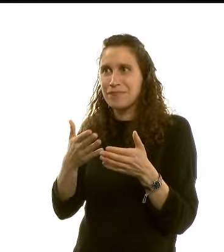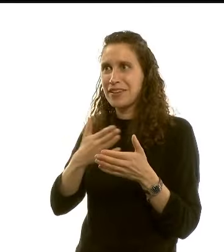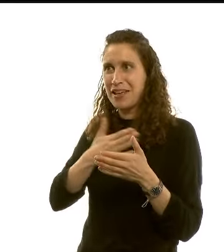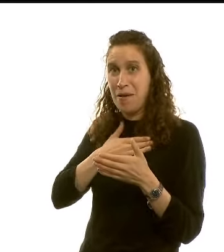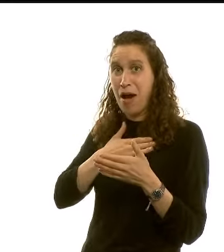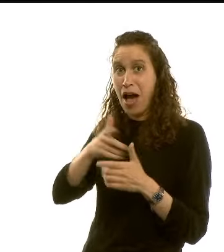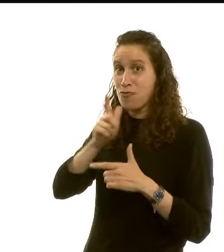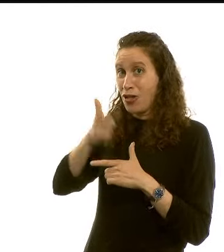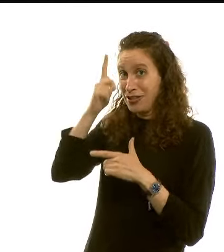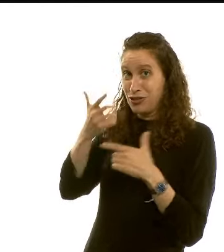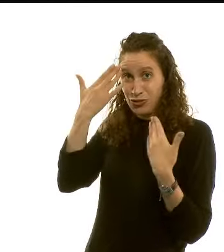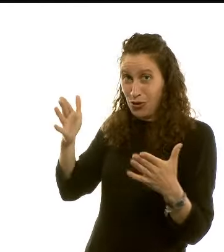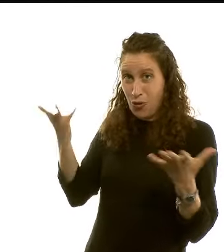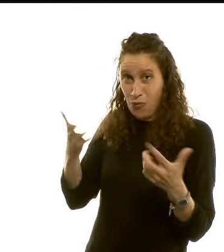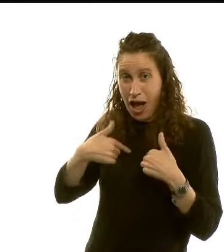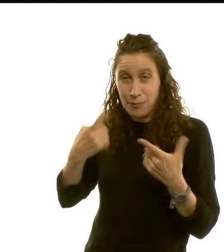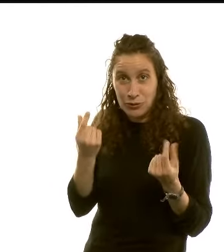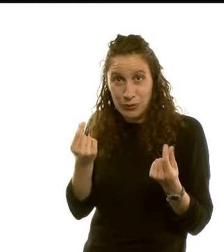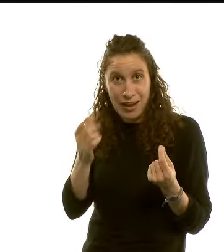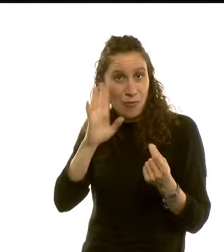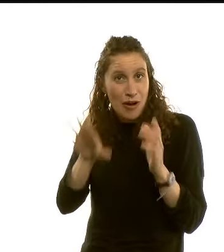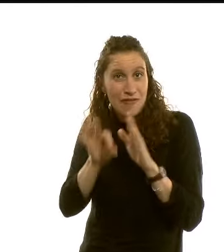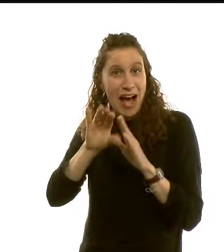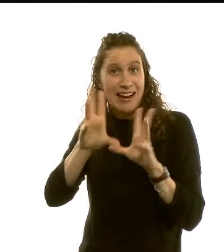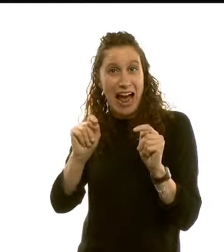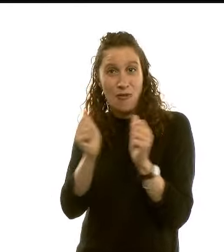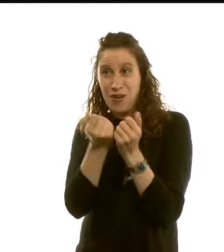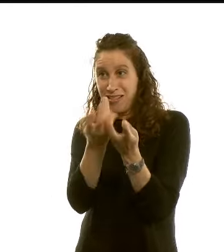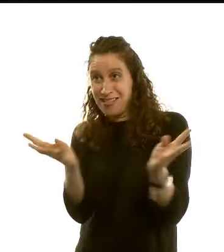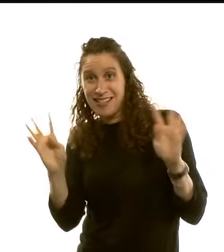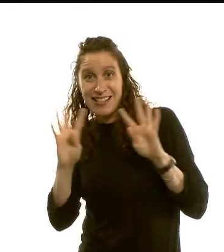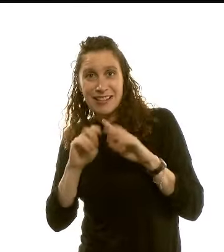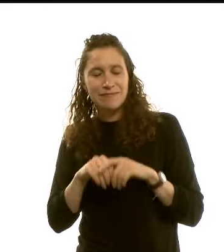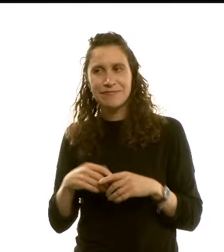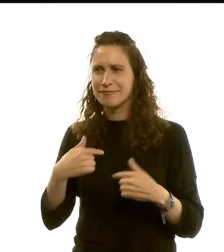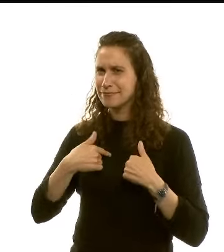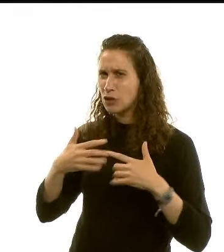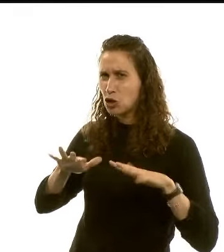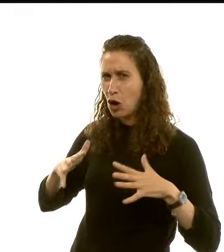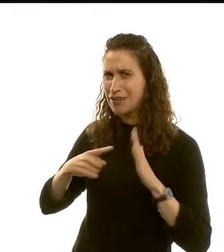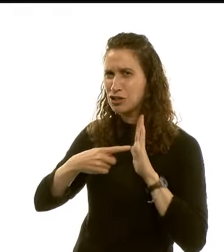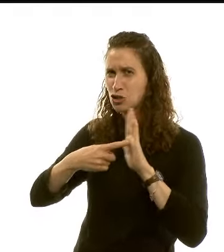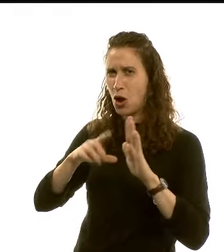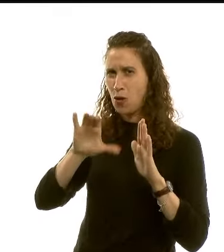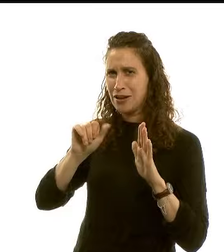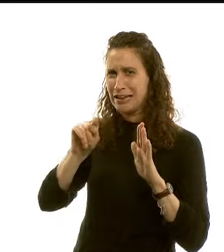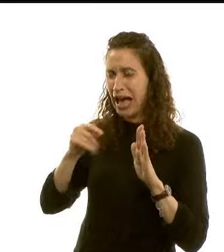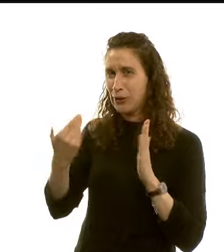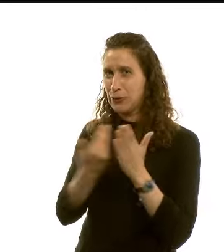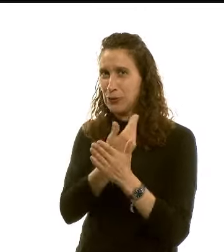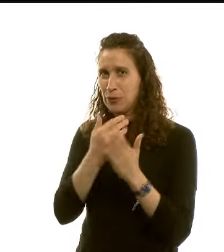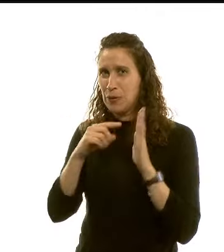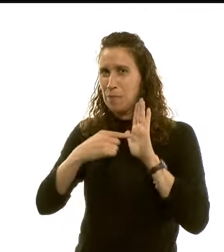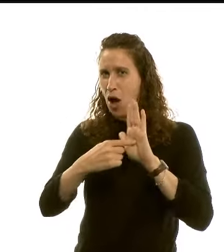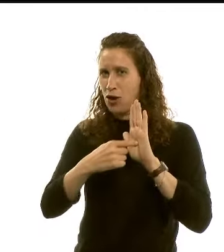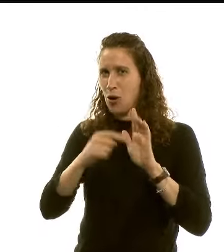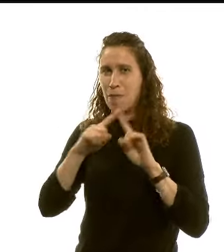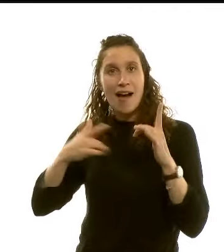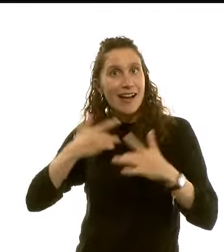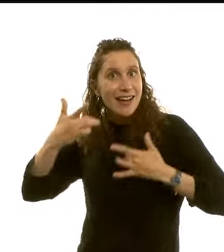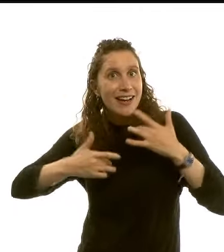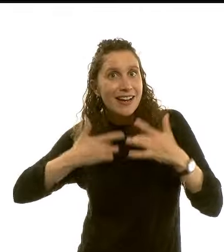doing today. They get to find out with everyone else. I'm a little bit nervous to show Kat this new model, but I'm also really